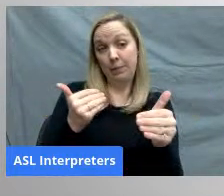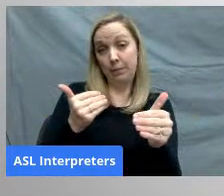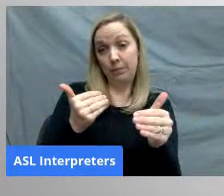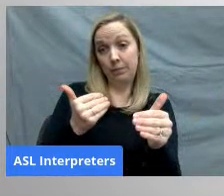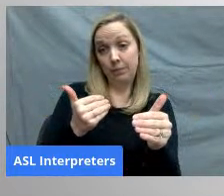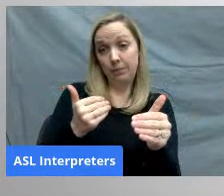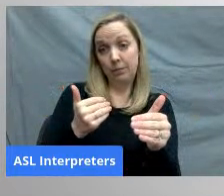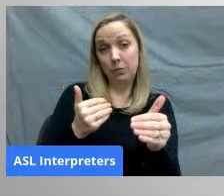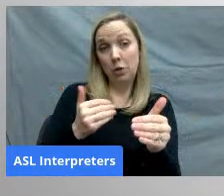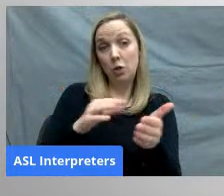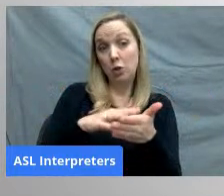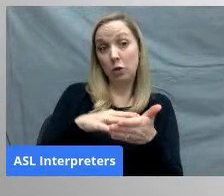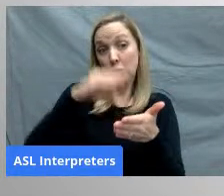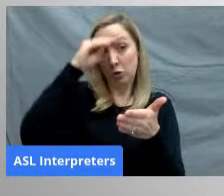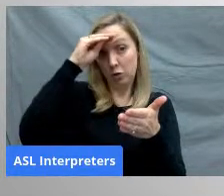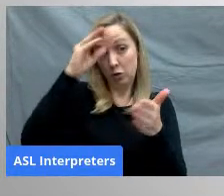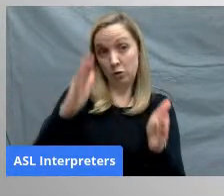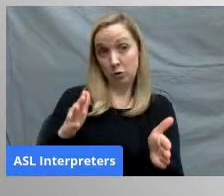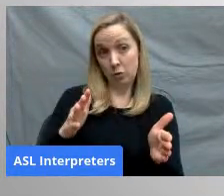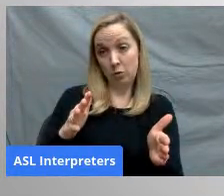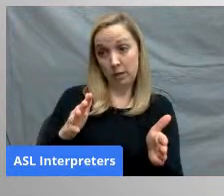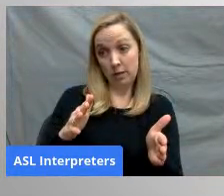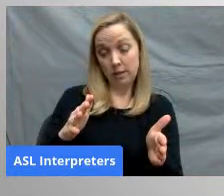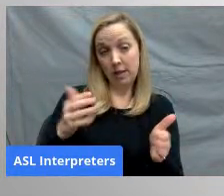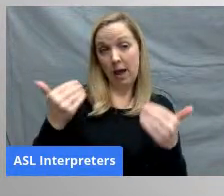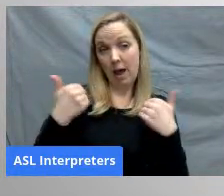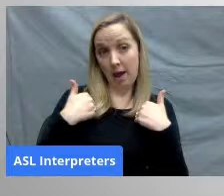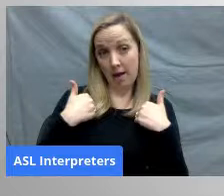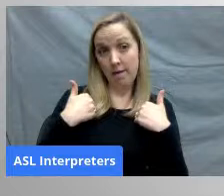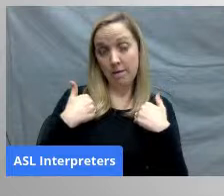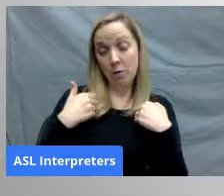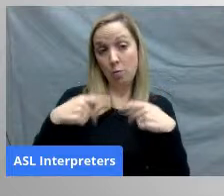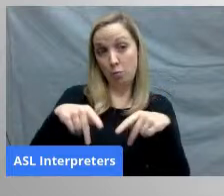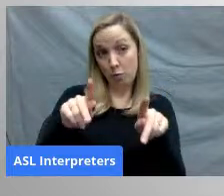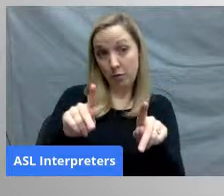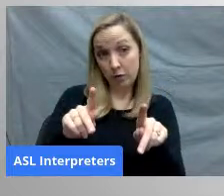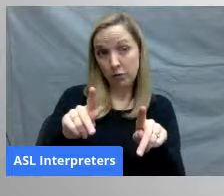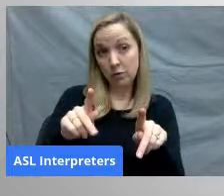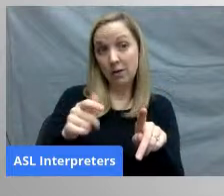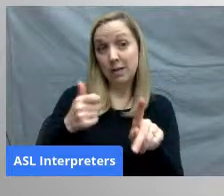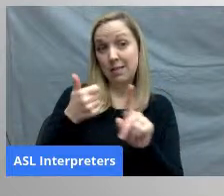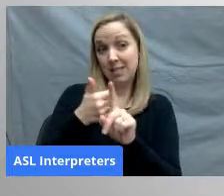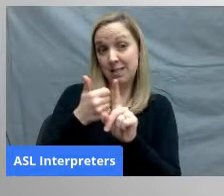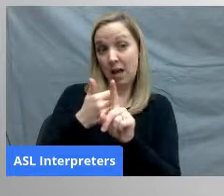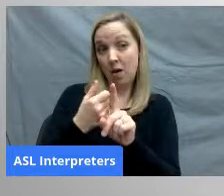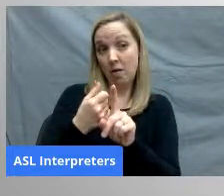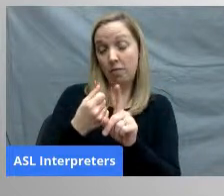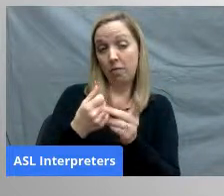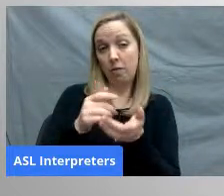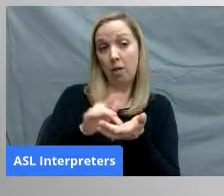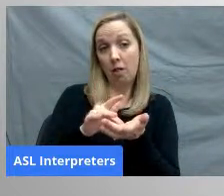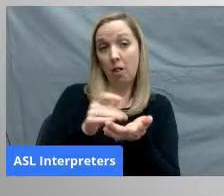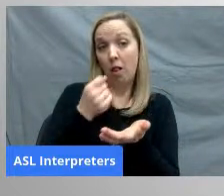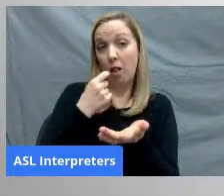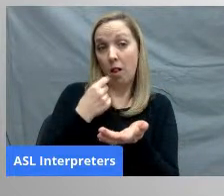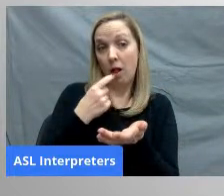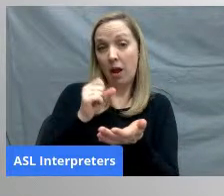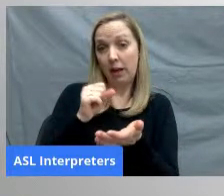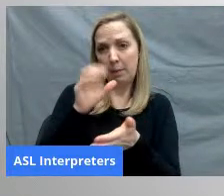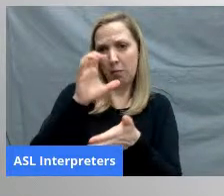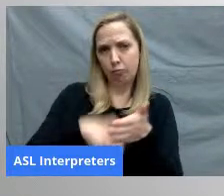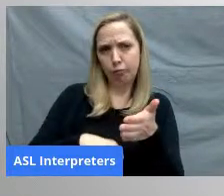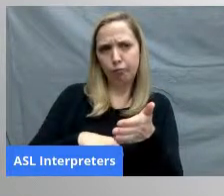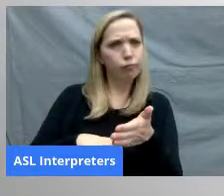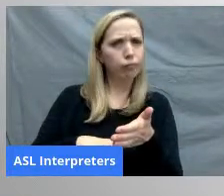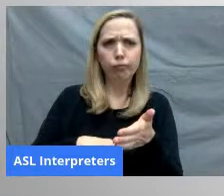that students' privileges for self-administering medications could be removed, and that's actually not true at all. We